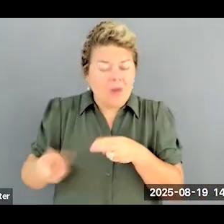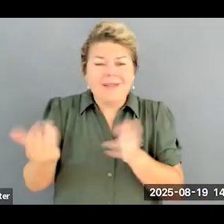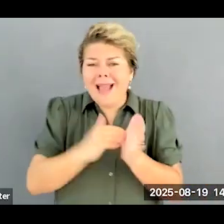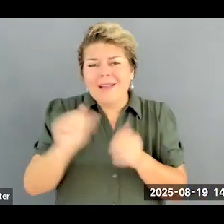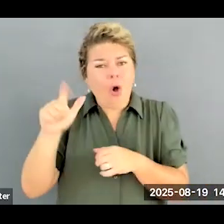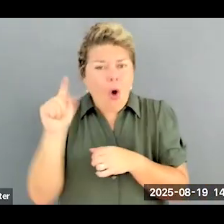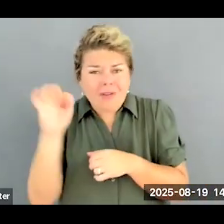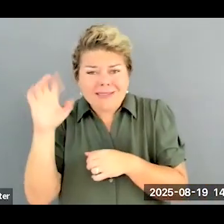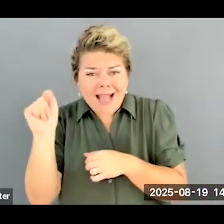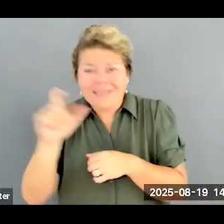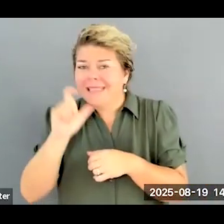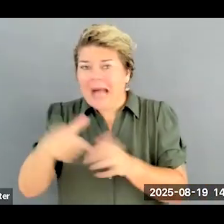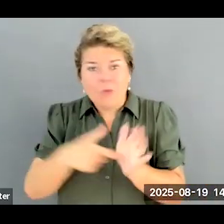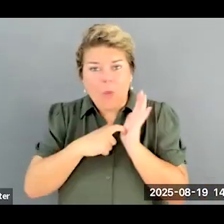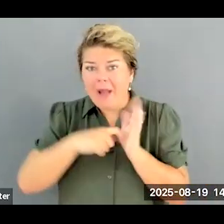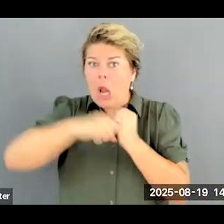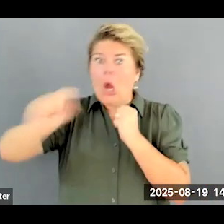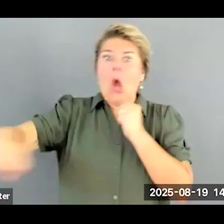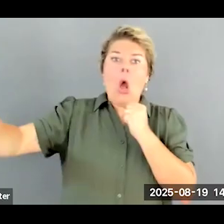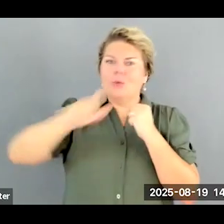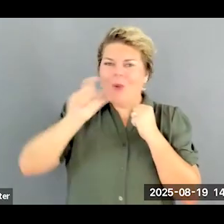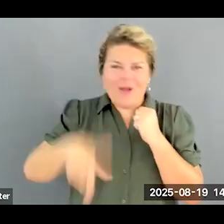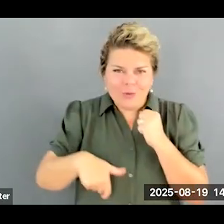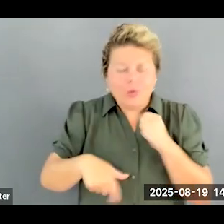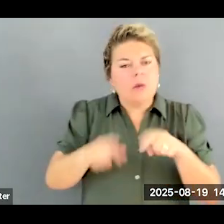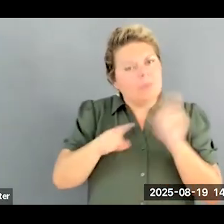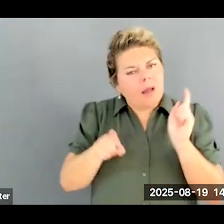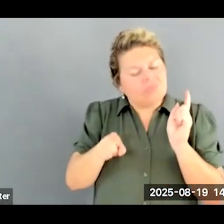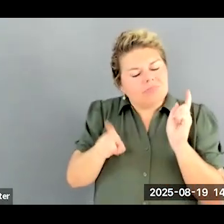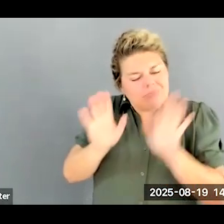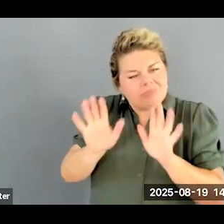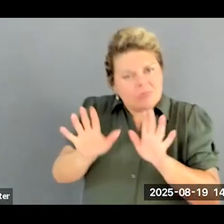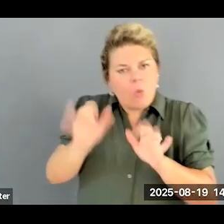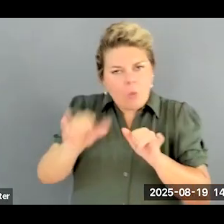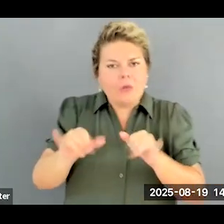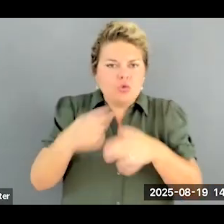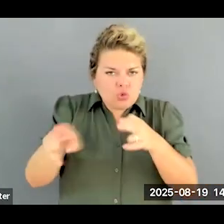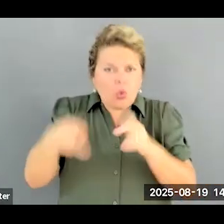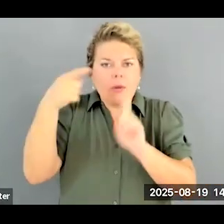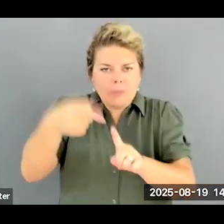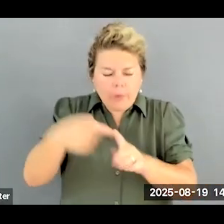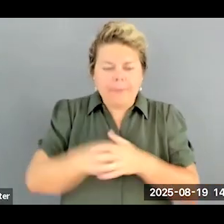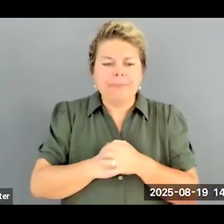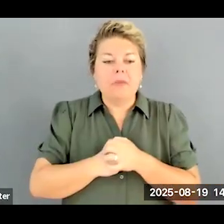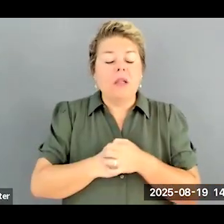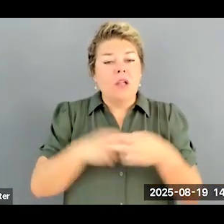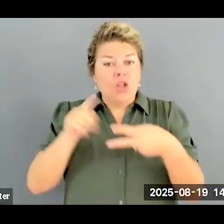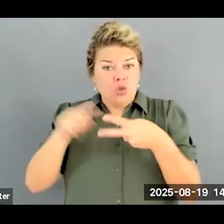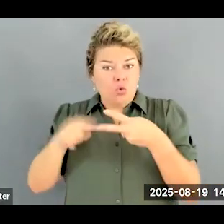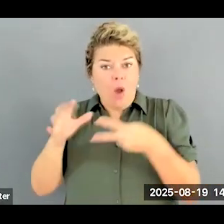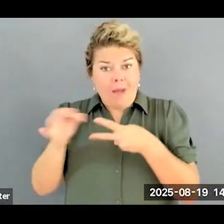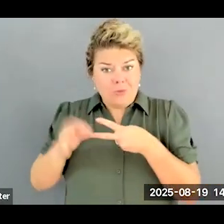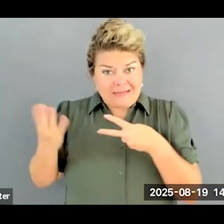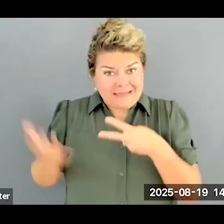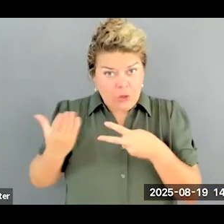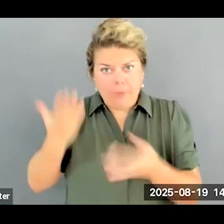long. Rather, it is recommended to stay within a character parameter. But when you read the two alt text options listed in this